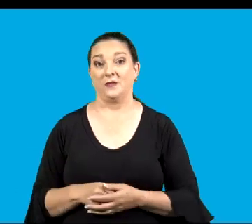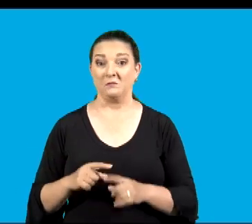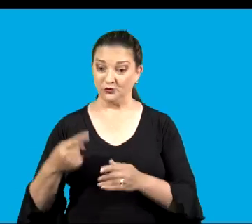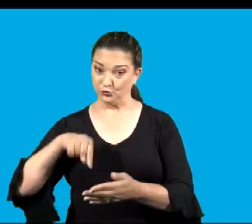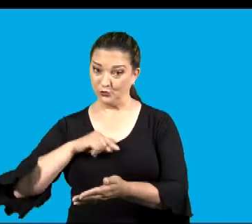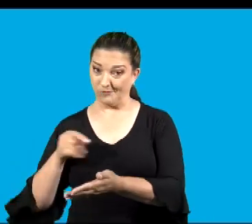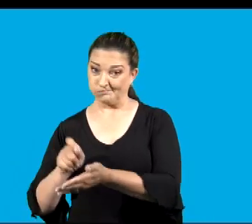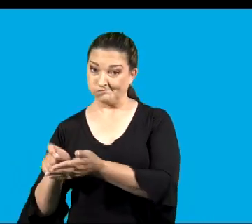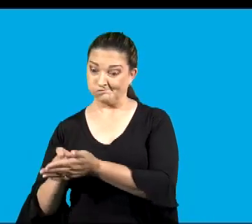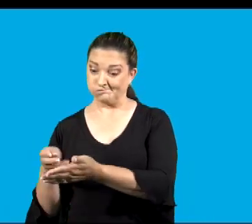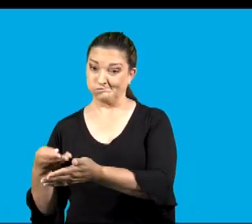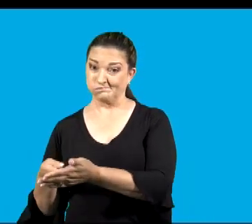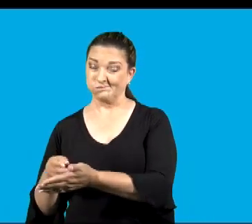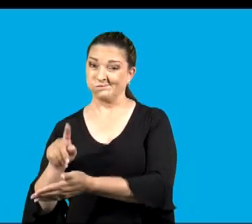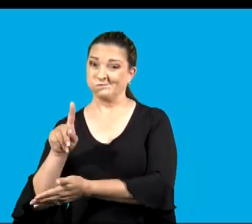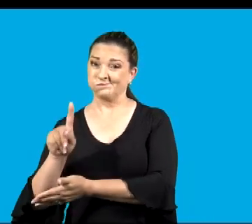we recorded